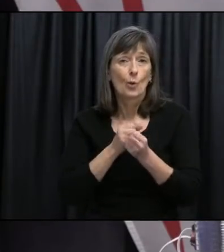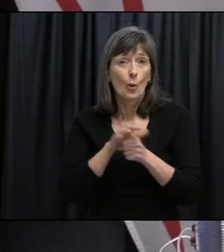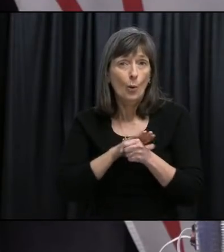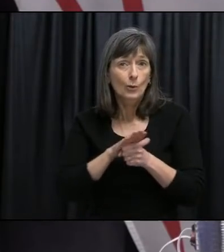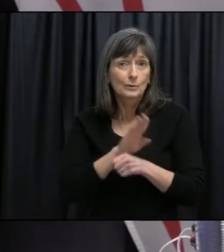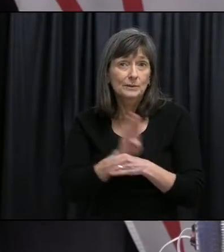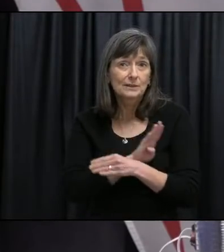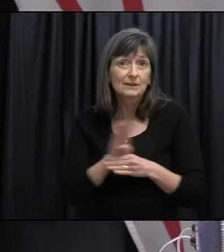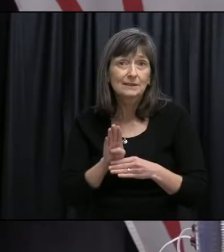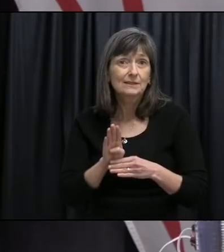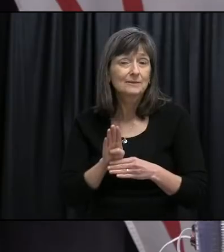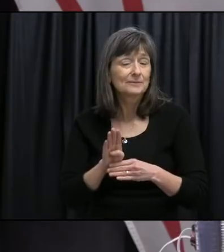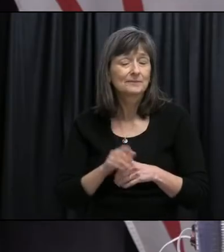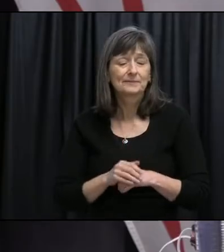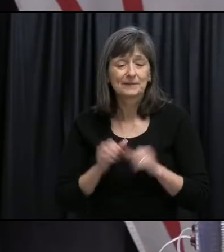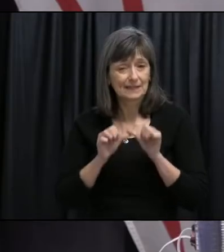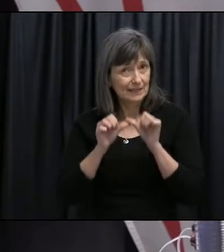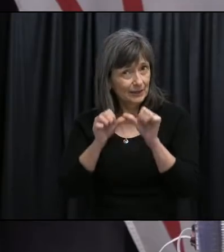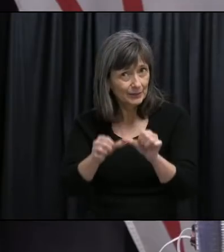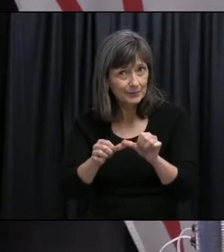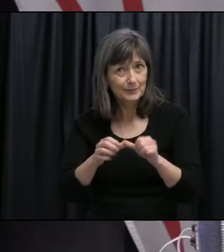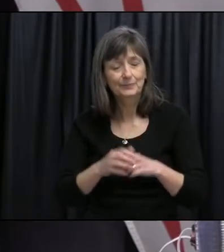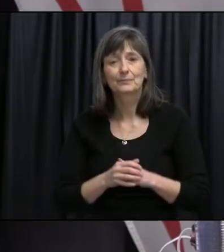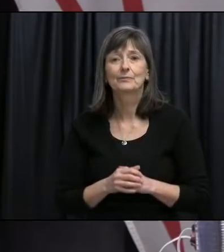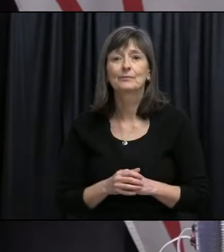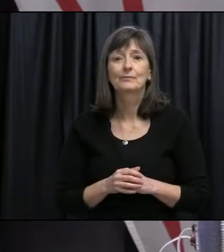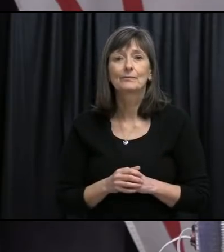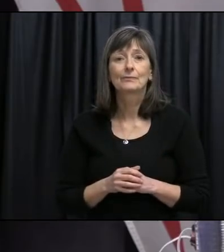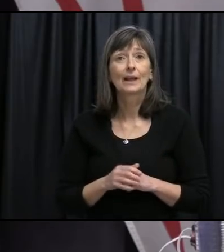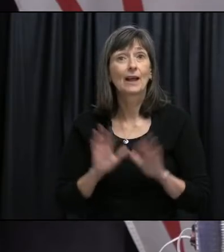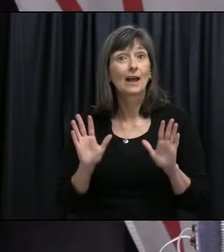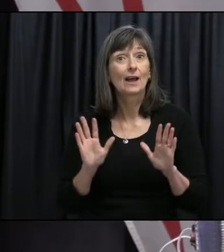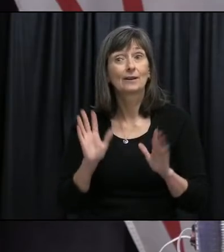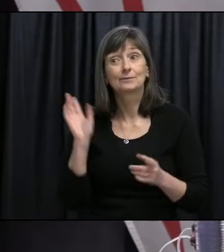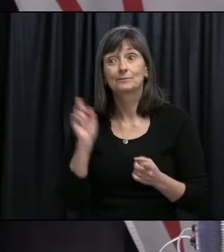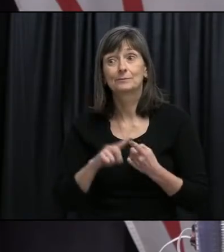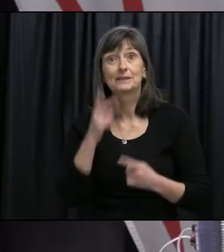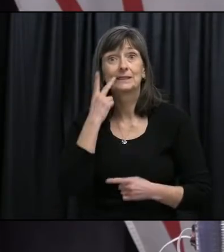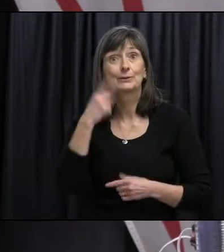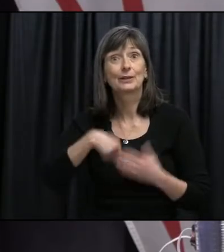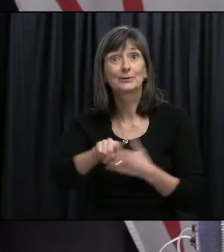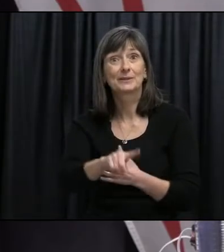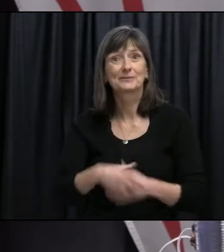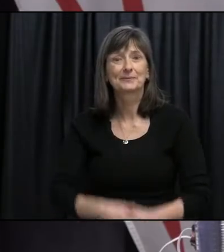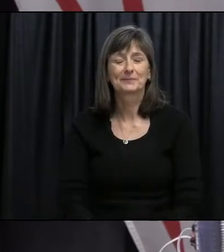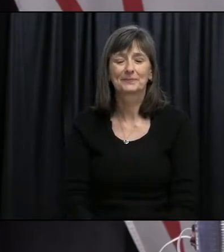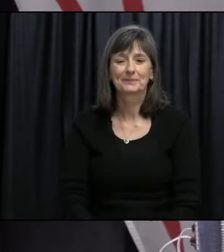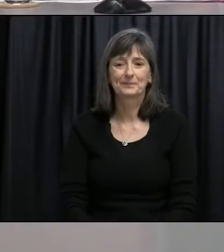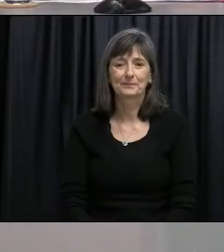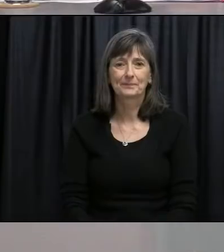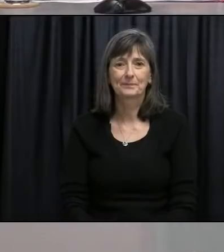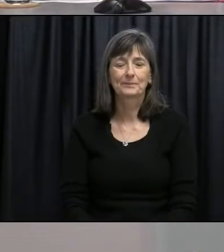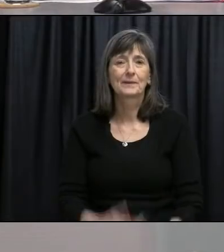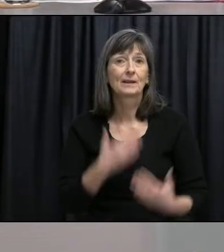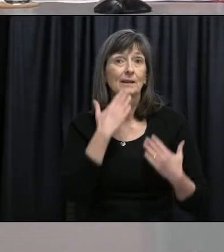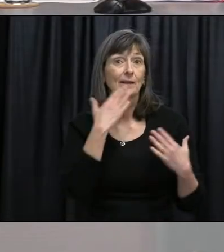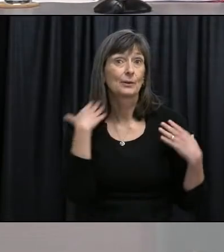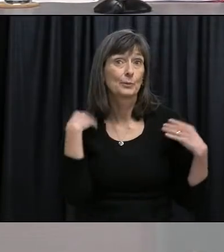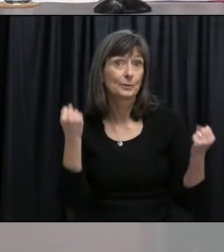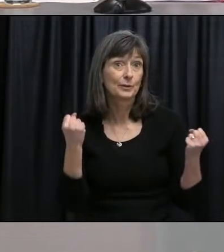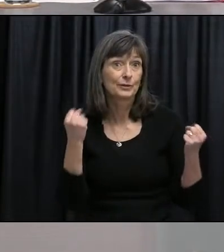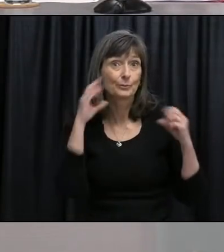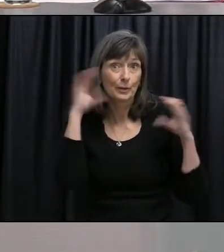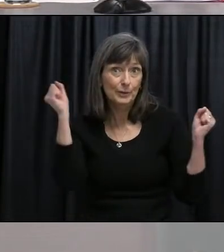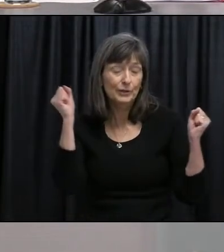businesses as you have in the past, and until then, we'll see you next week. Thank you, Premier. Stay